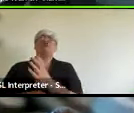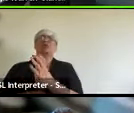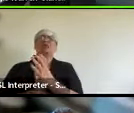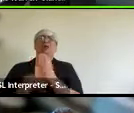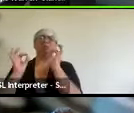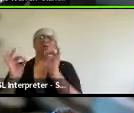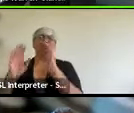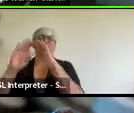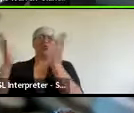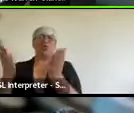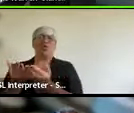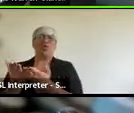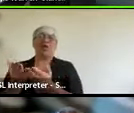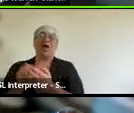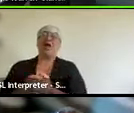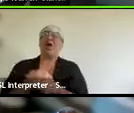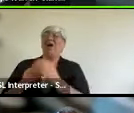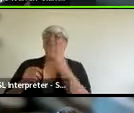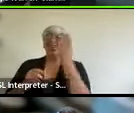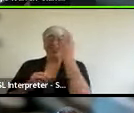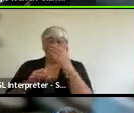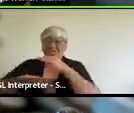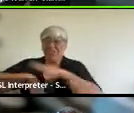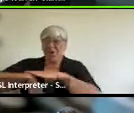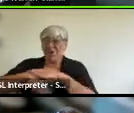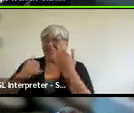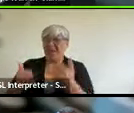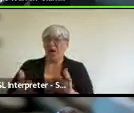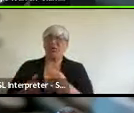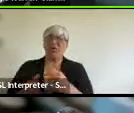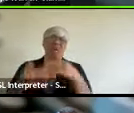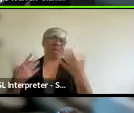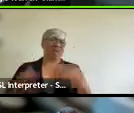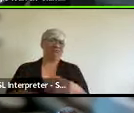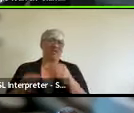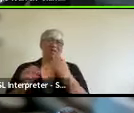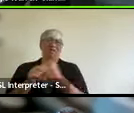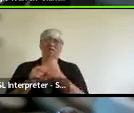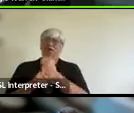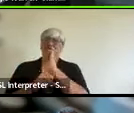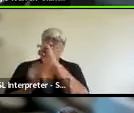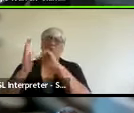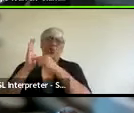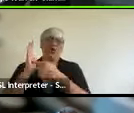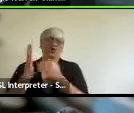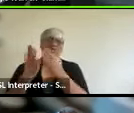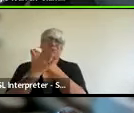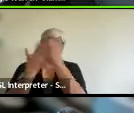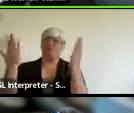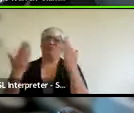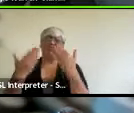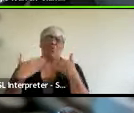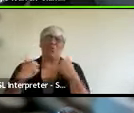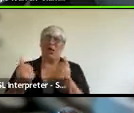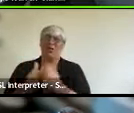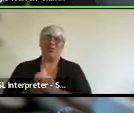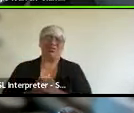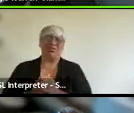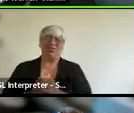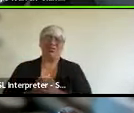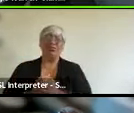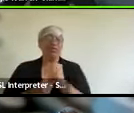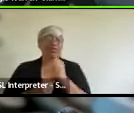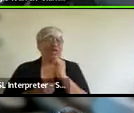we're at time now, Sure. but I think you've made your points very well. And if